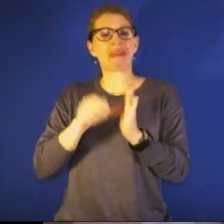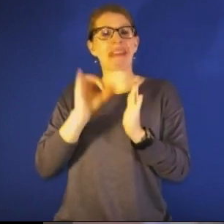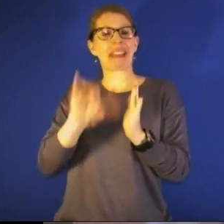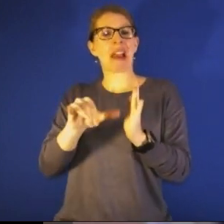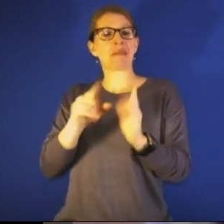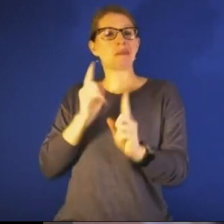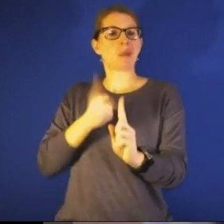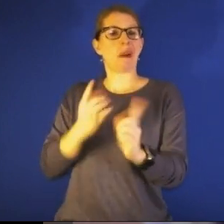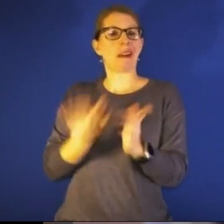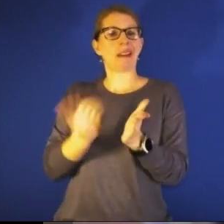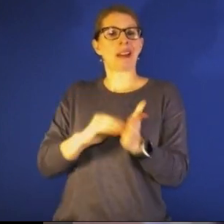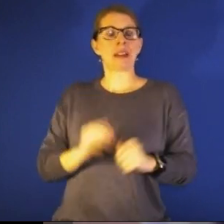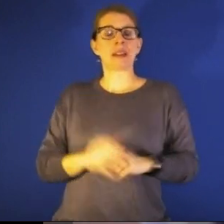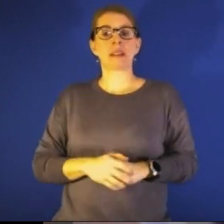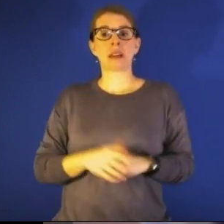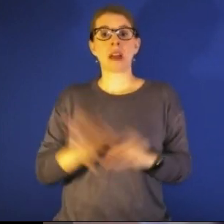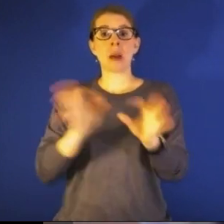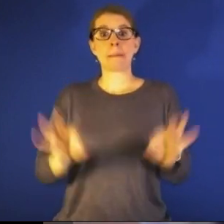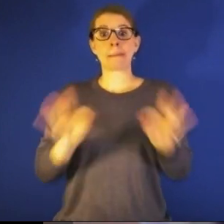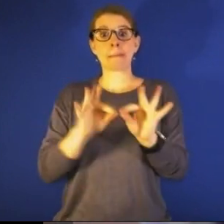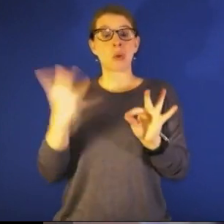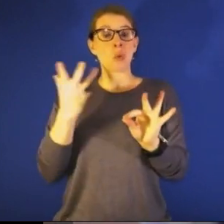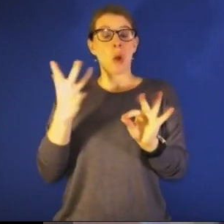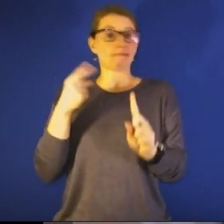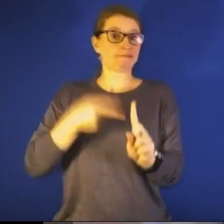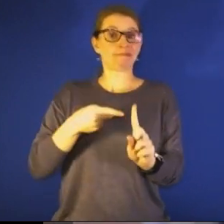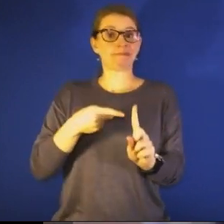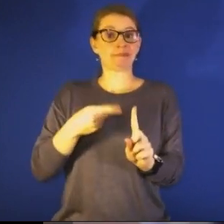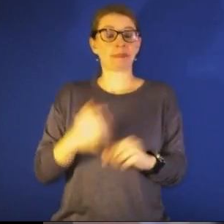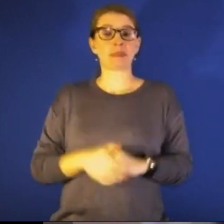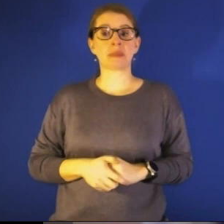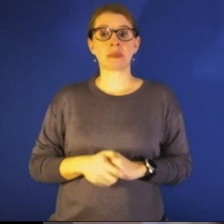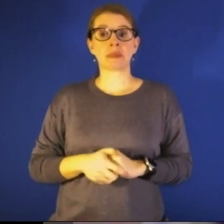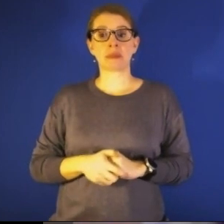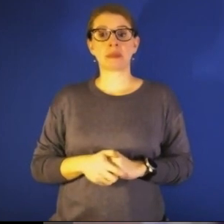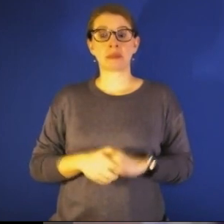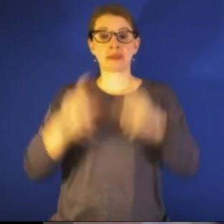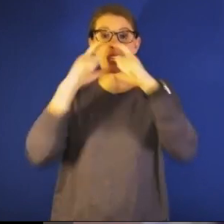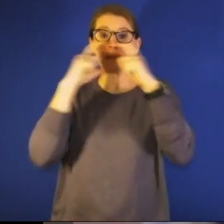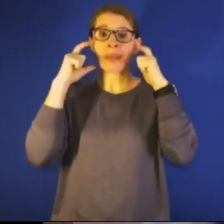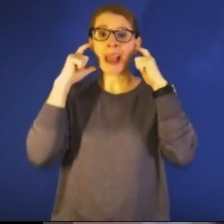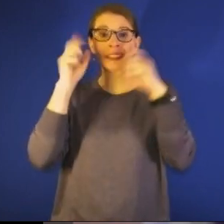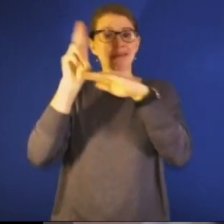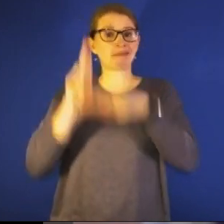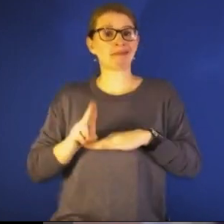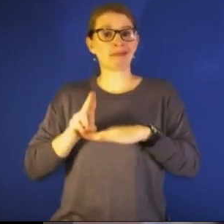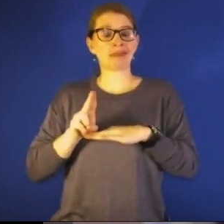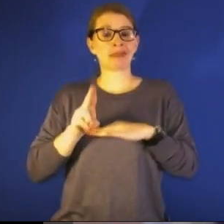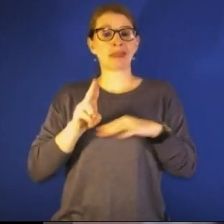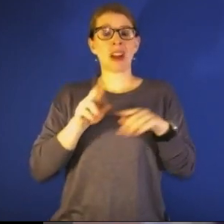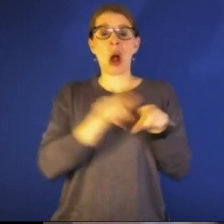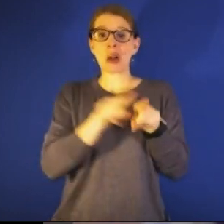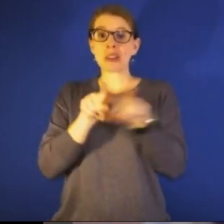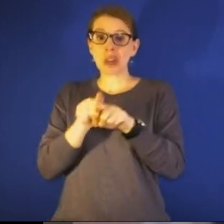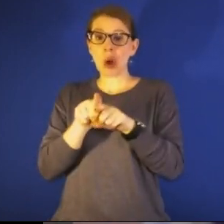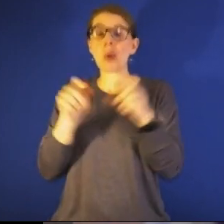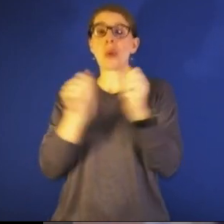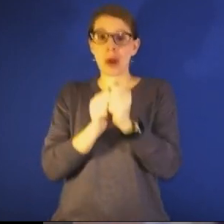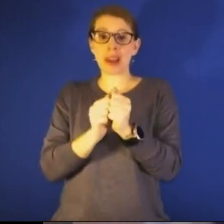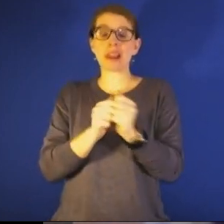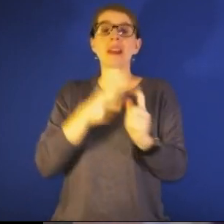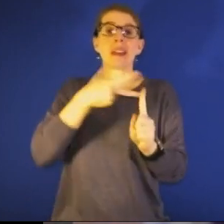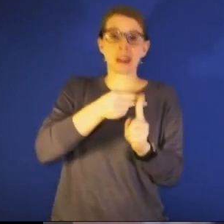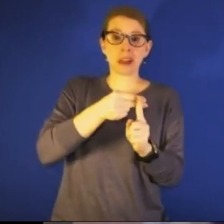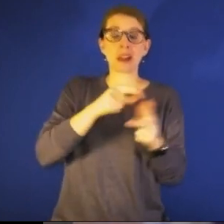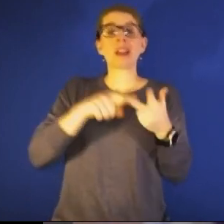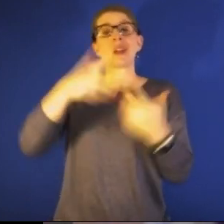The real key is that the utilization of masks along with vaccination, social distancing, the other